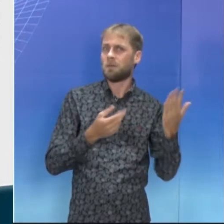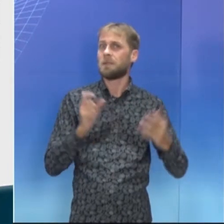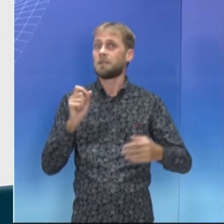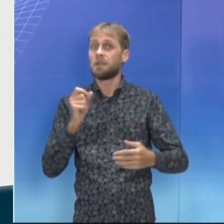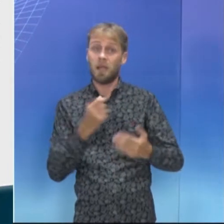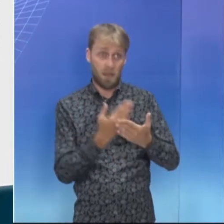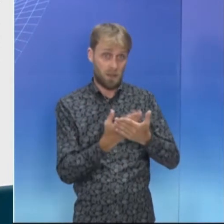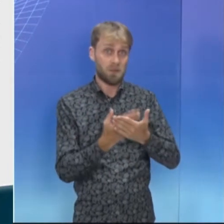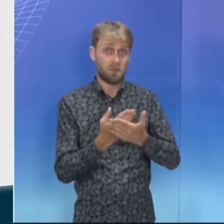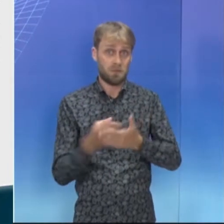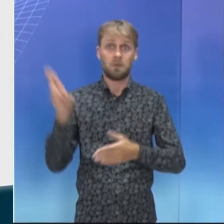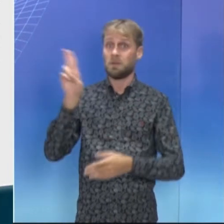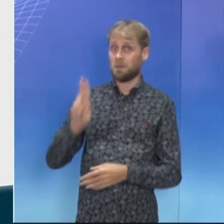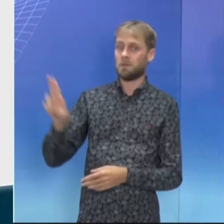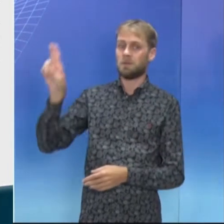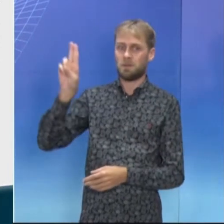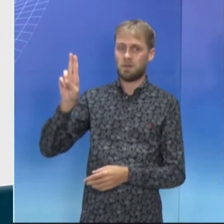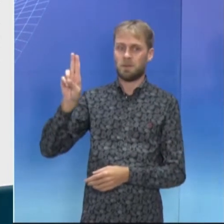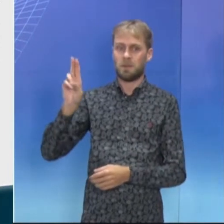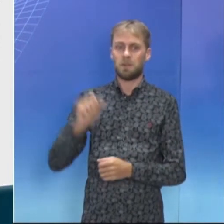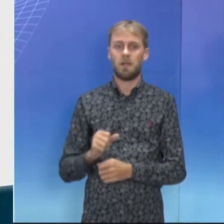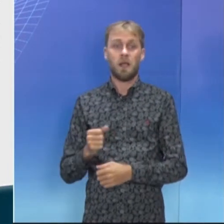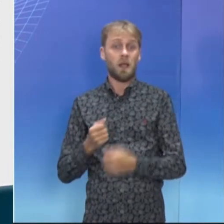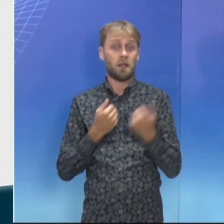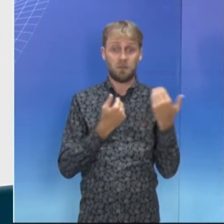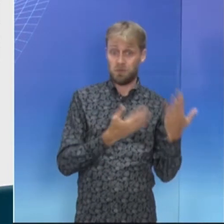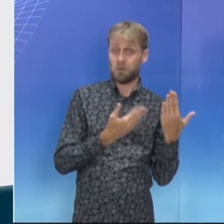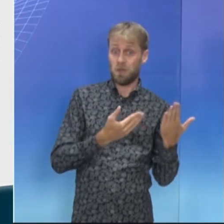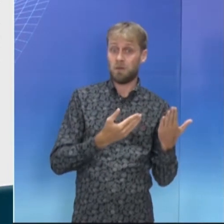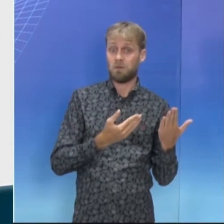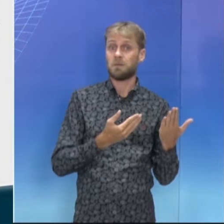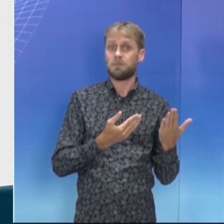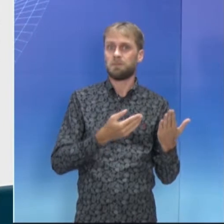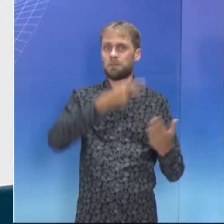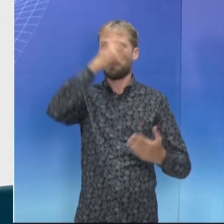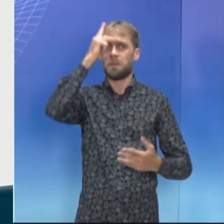people are the key to our country future success.